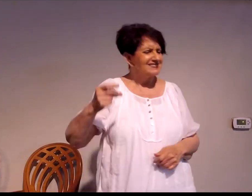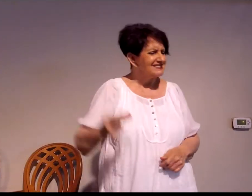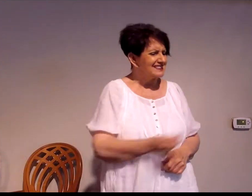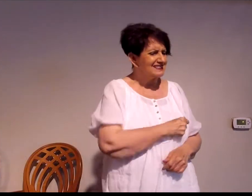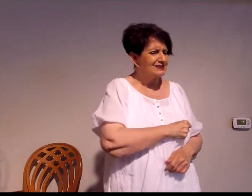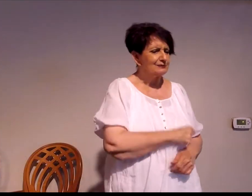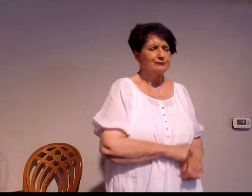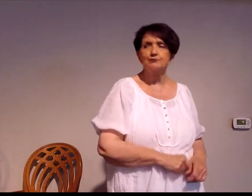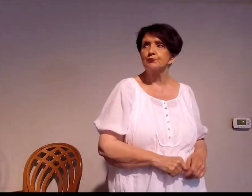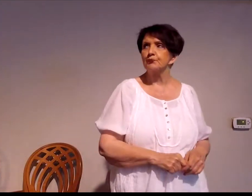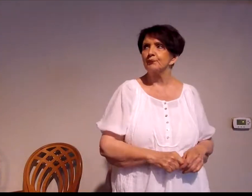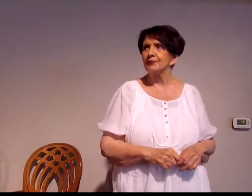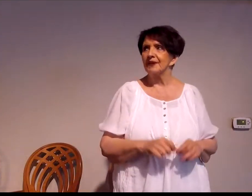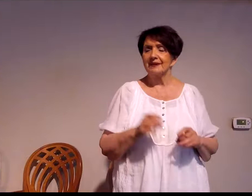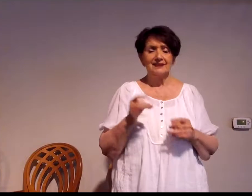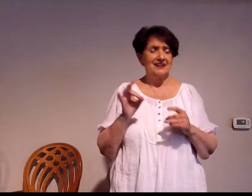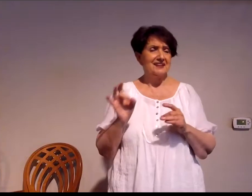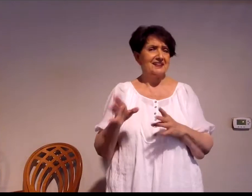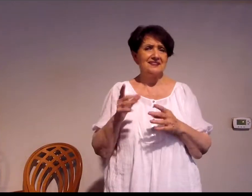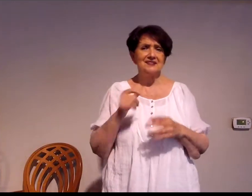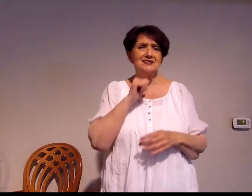right? Didn't have it.